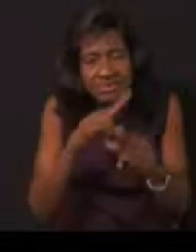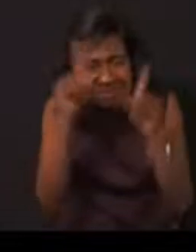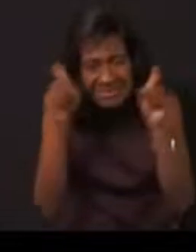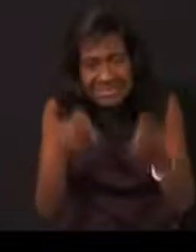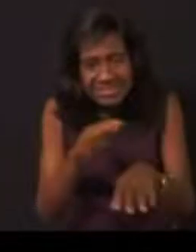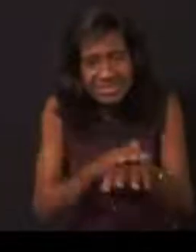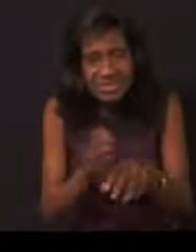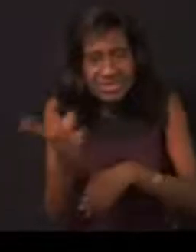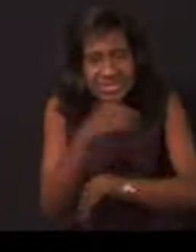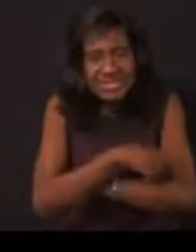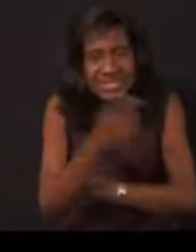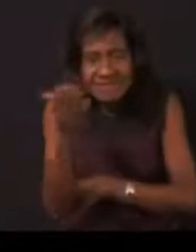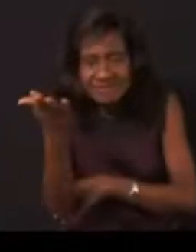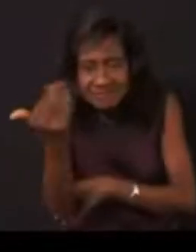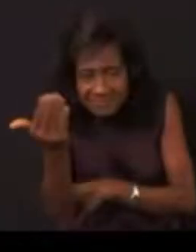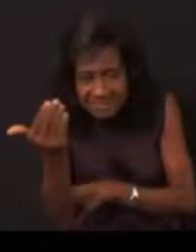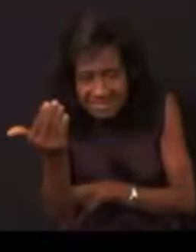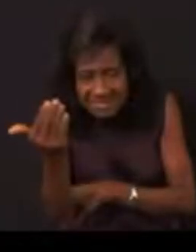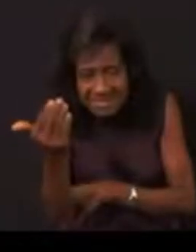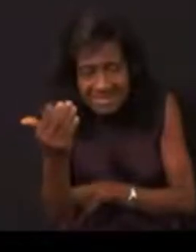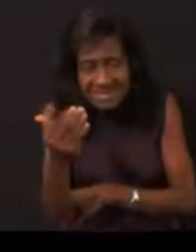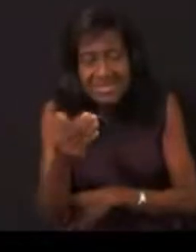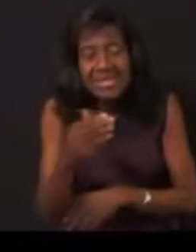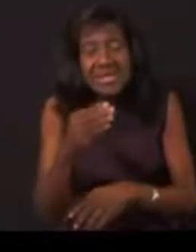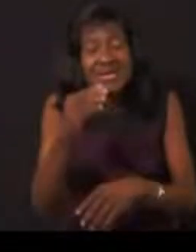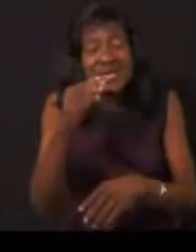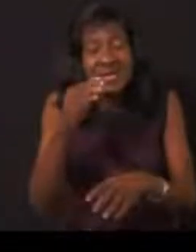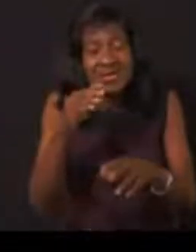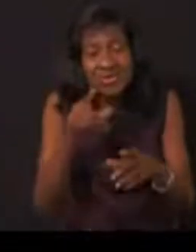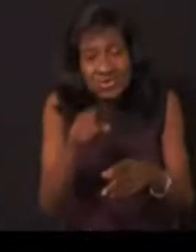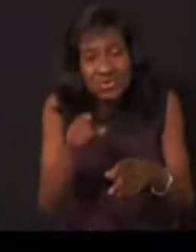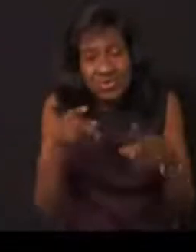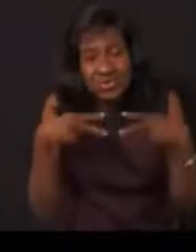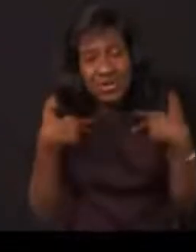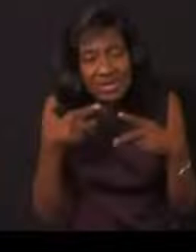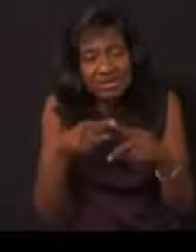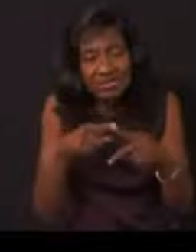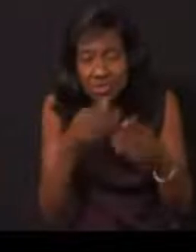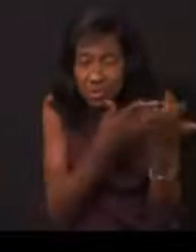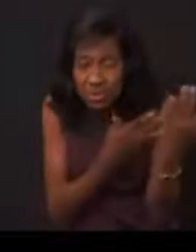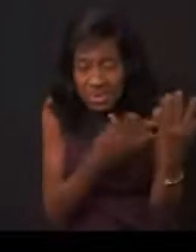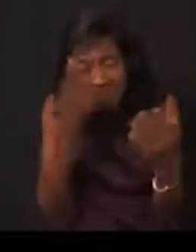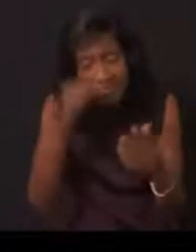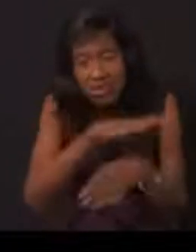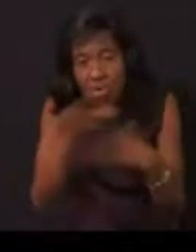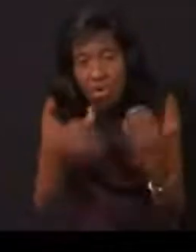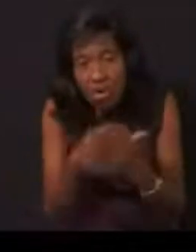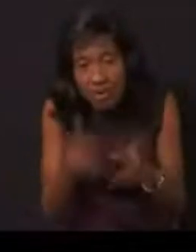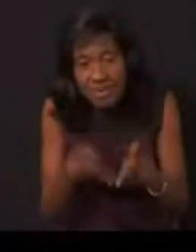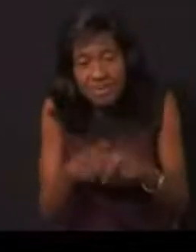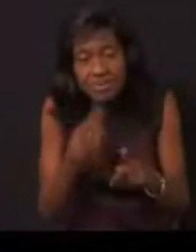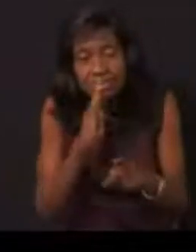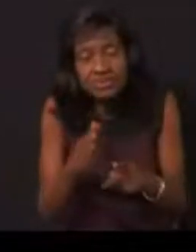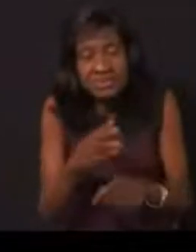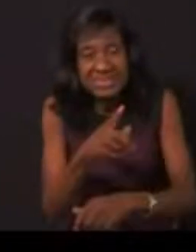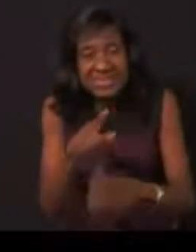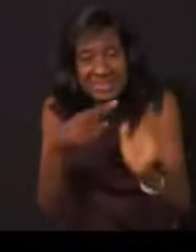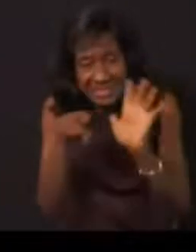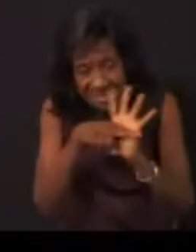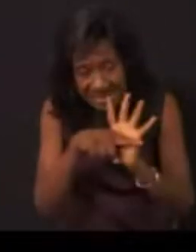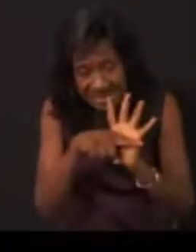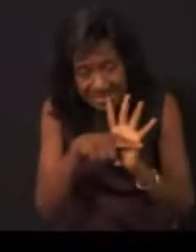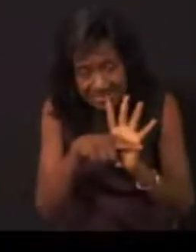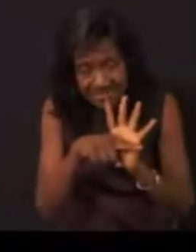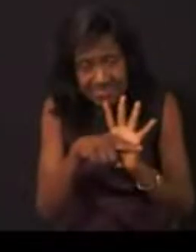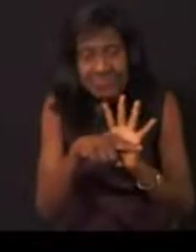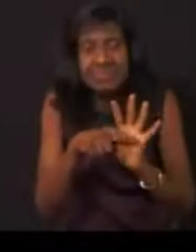once everyone in the house is tested negative for COVID-19. Now, if a household member is fully